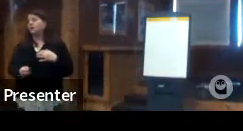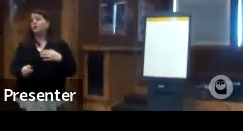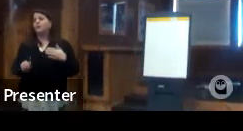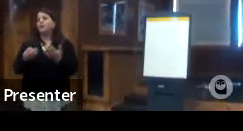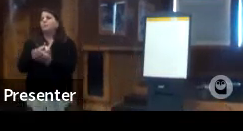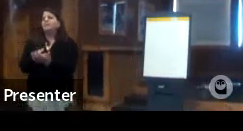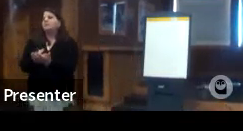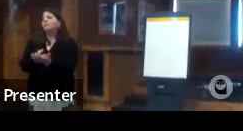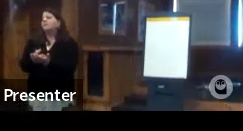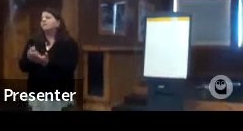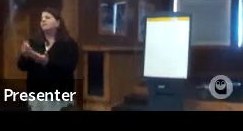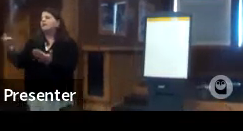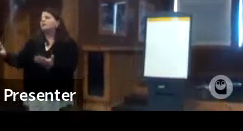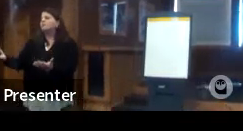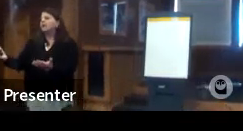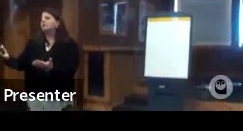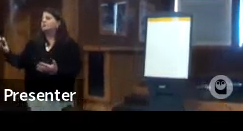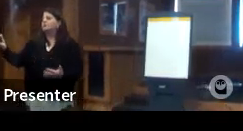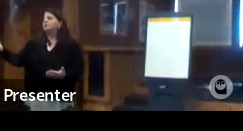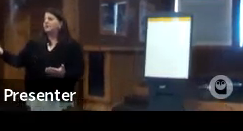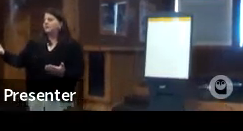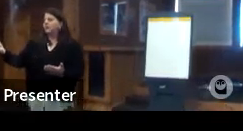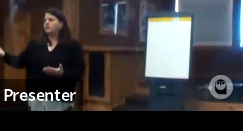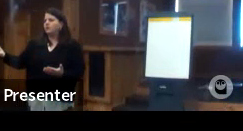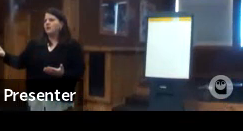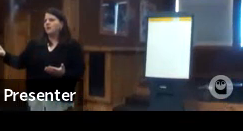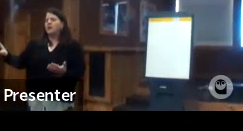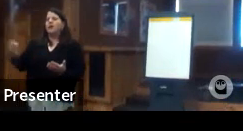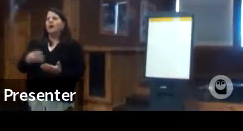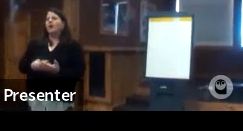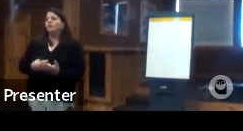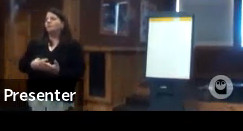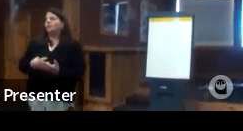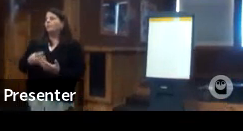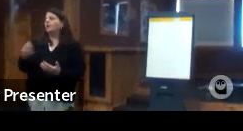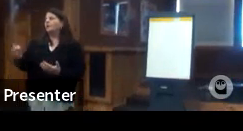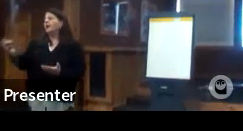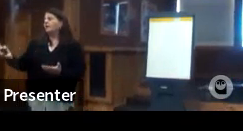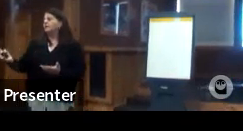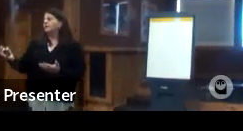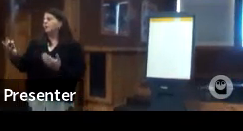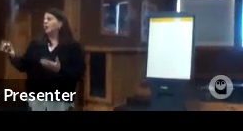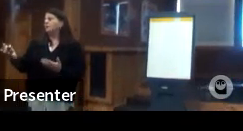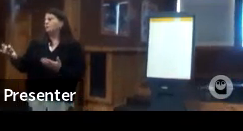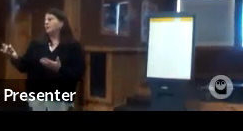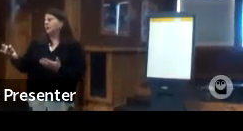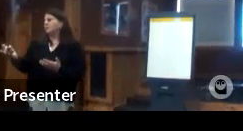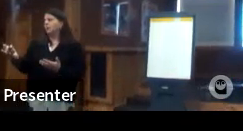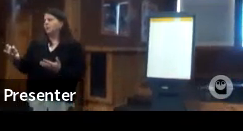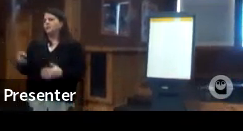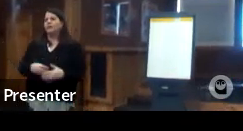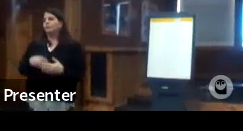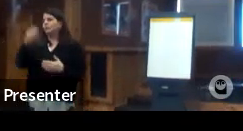they are called. Basically, we have to give a resume to the defense attorney of what your background is, why you would be